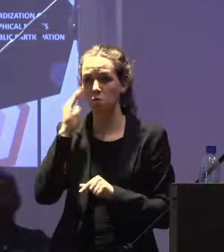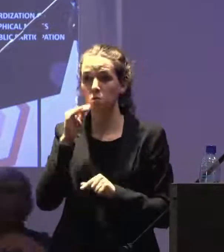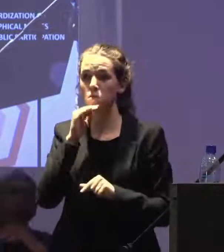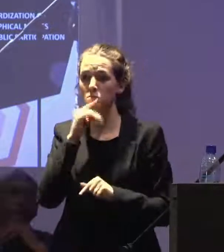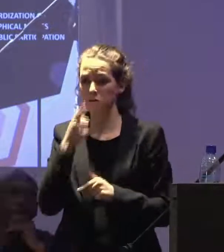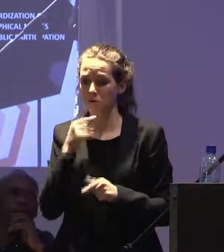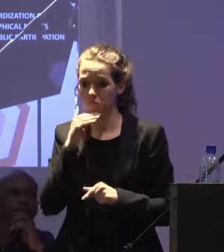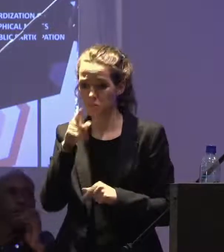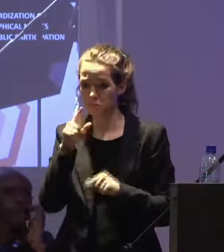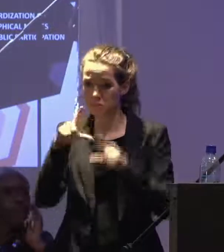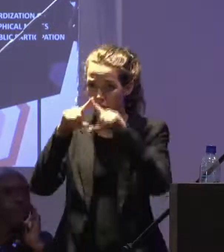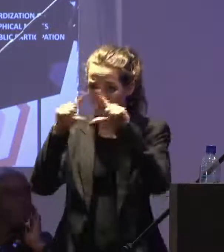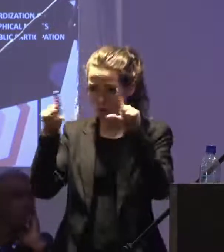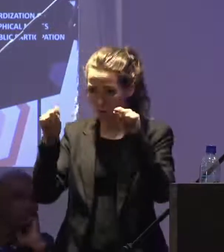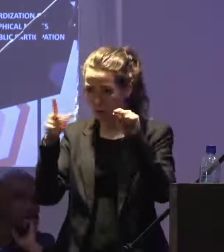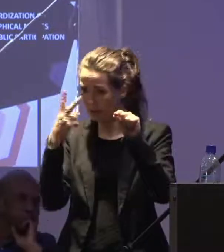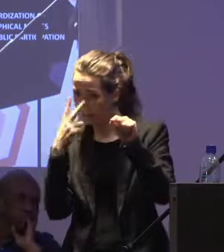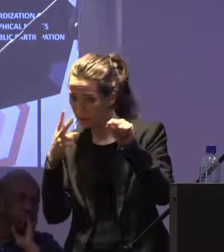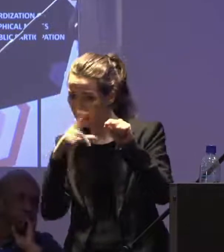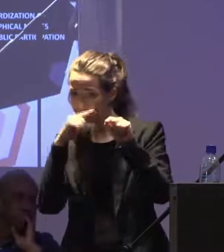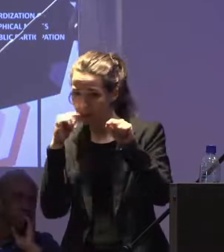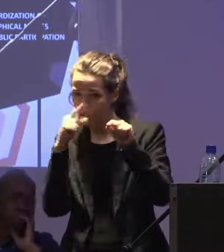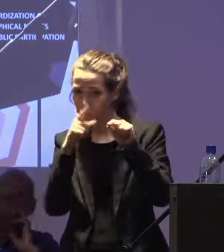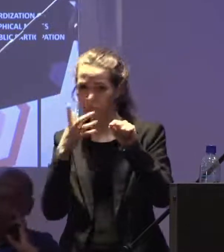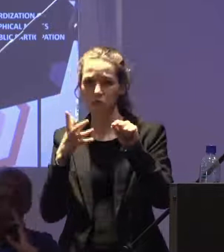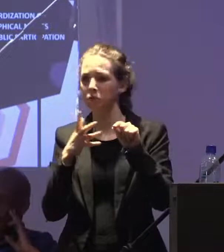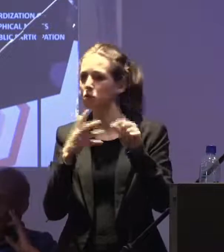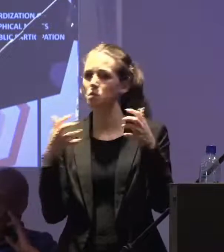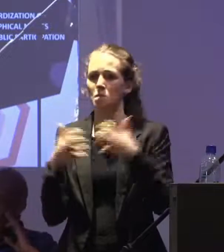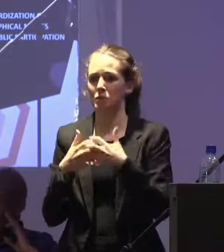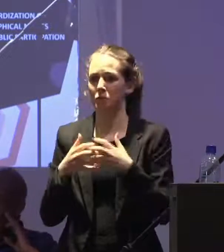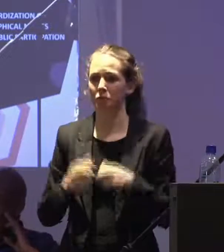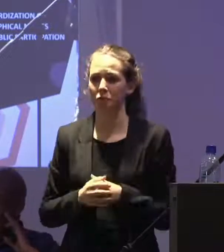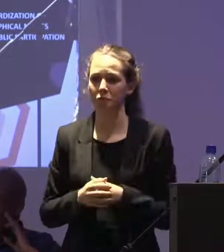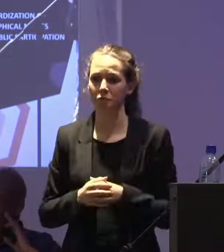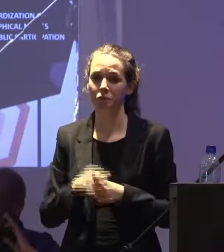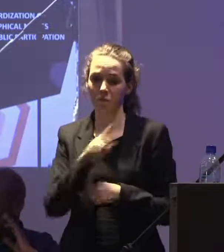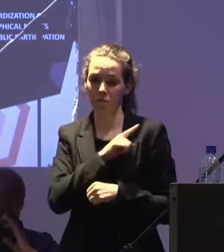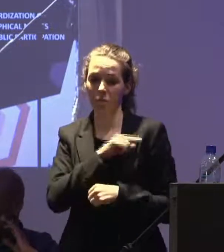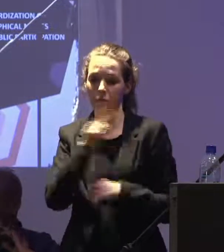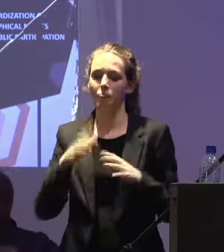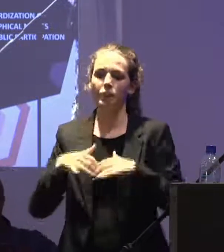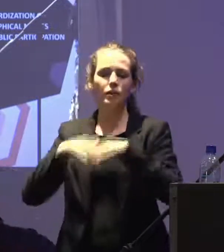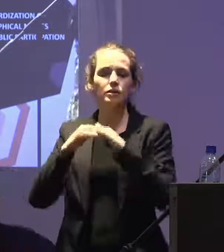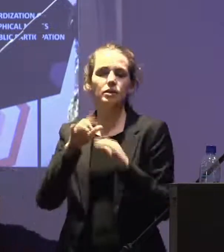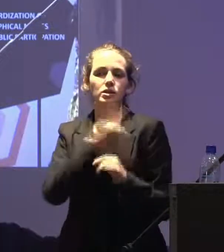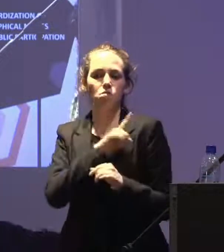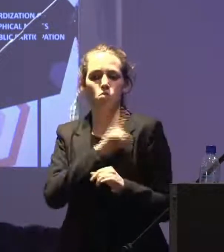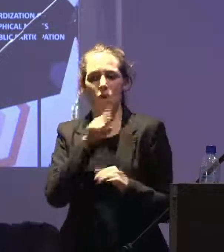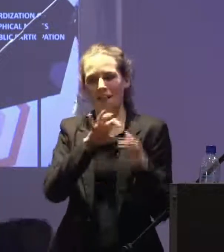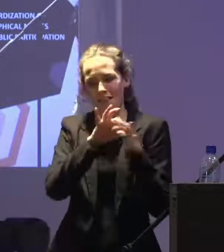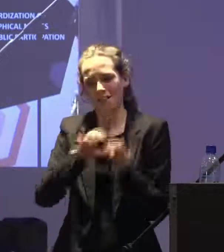likely sites, because from their even construction, they were meant to be native